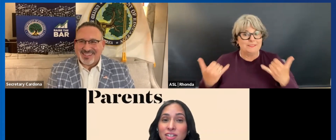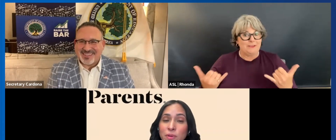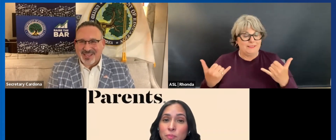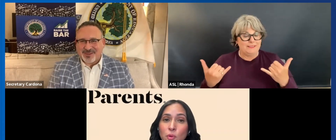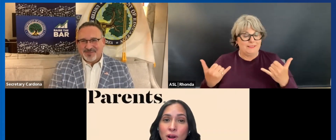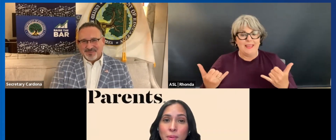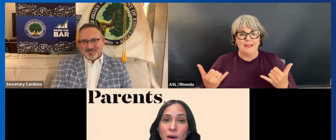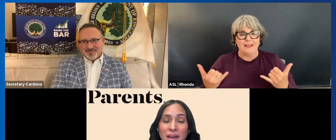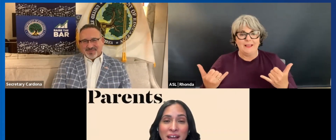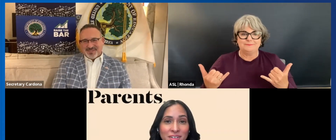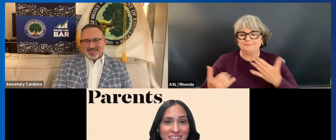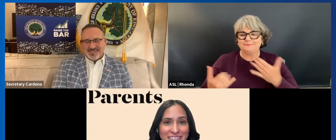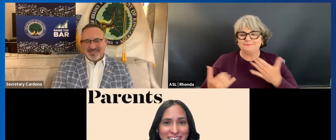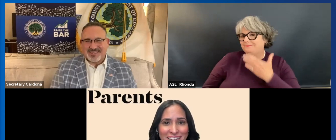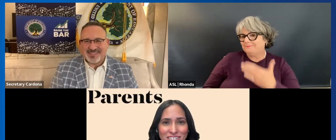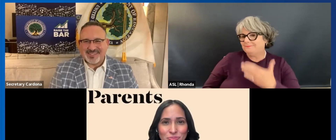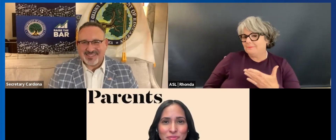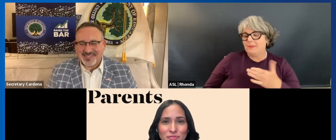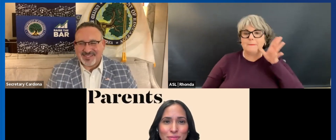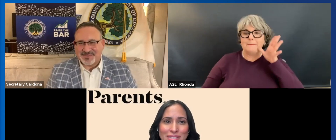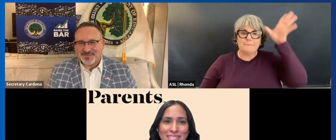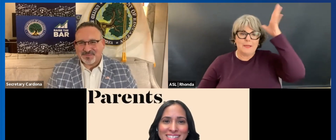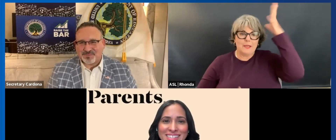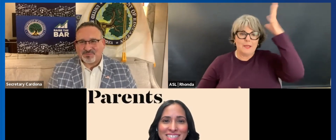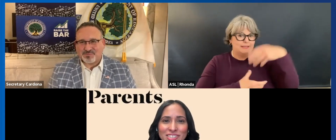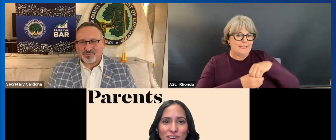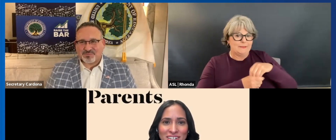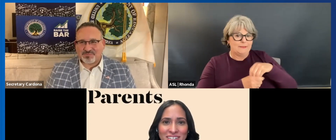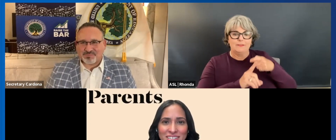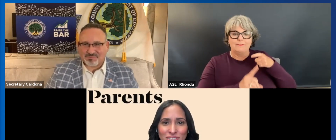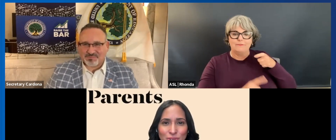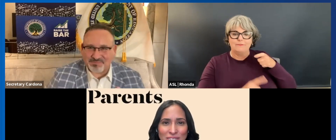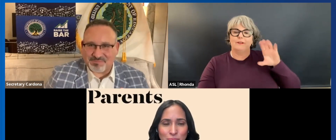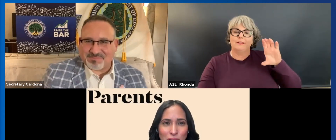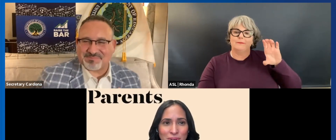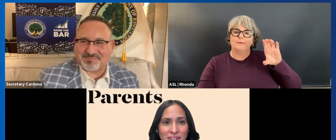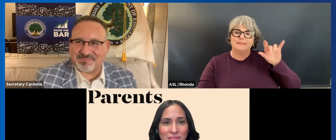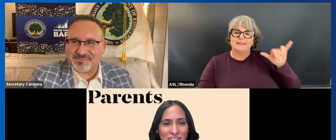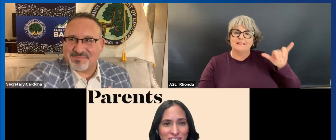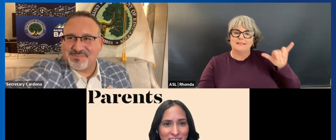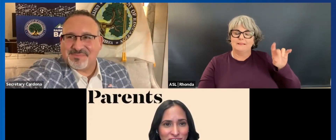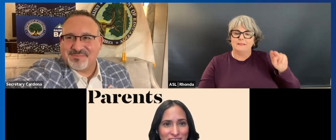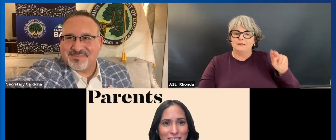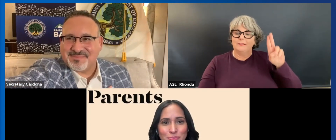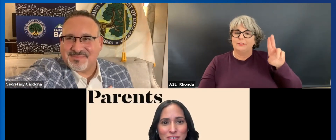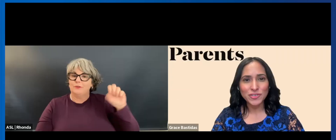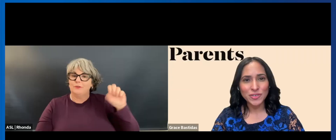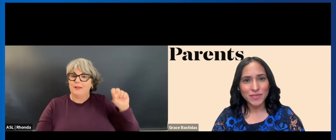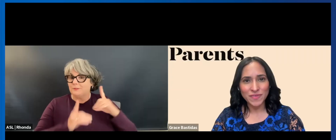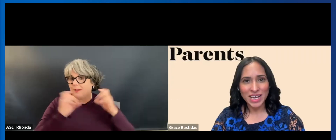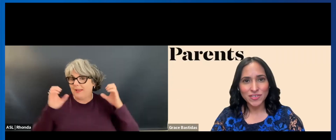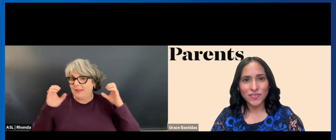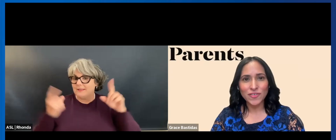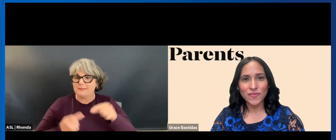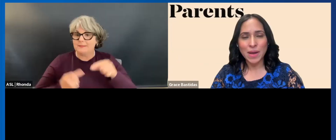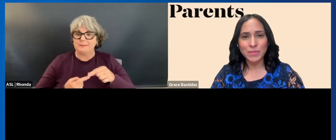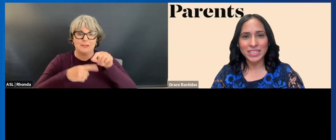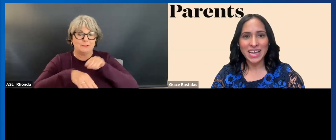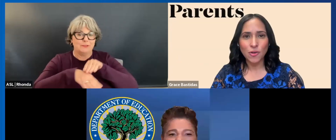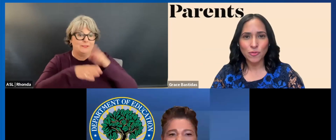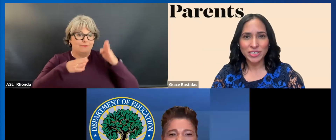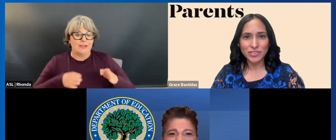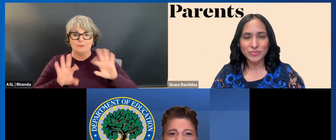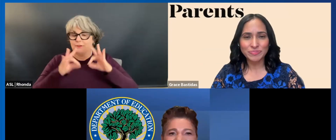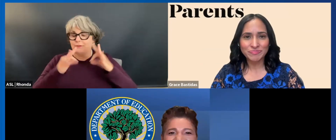hear a little bit more about parent engagement from Cecily Darden, the U.S. of Education Special Advisor for